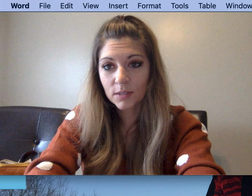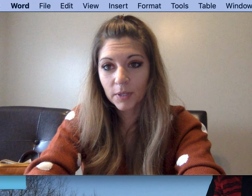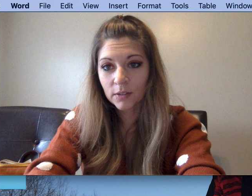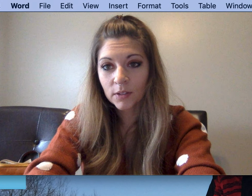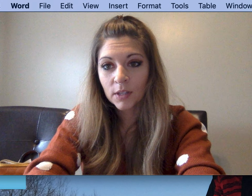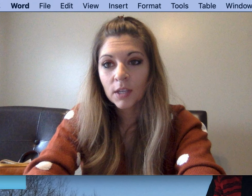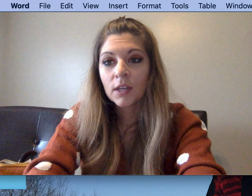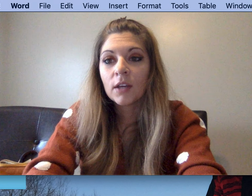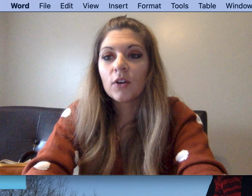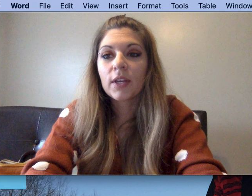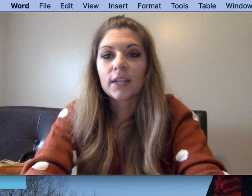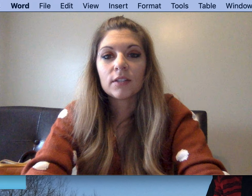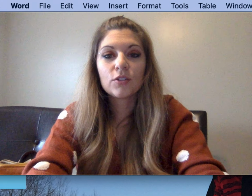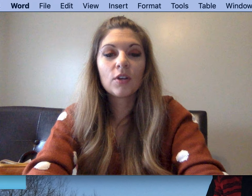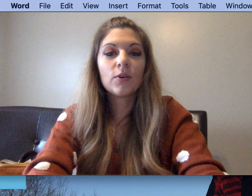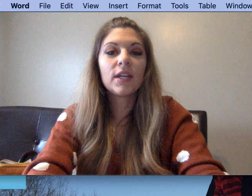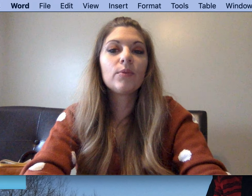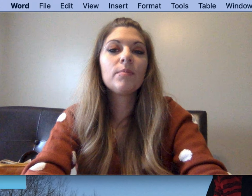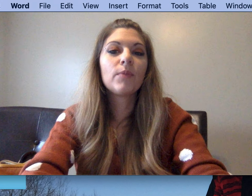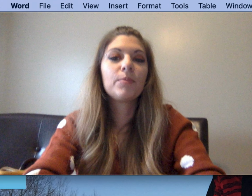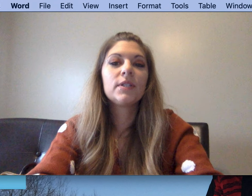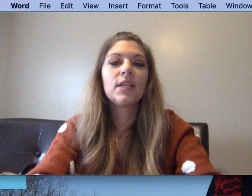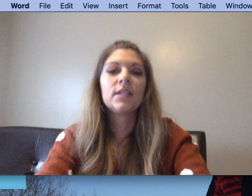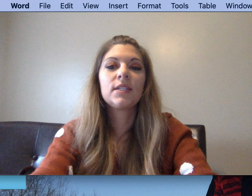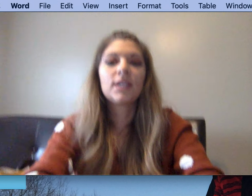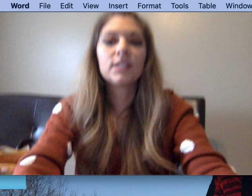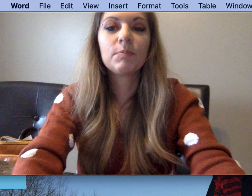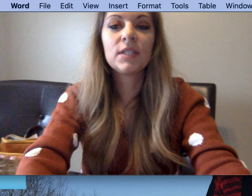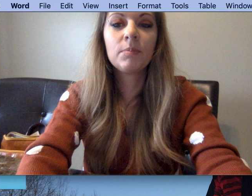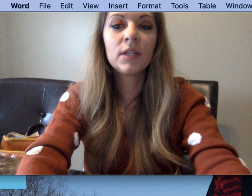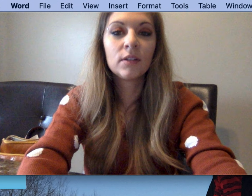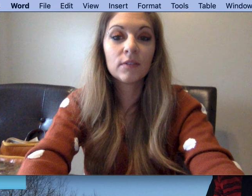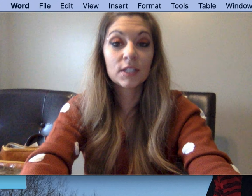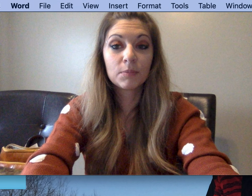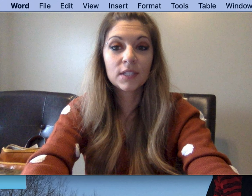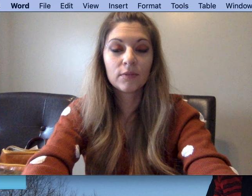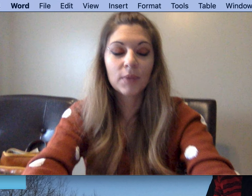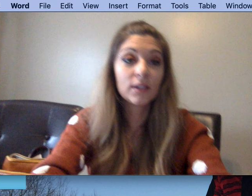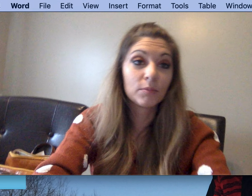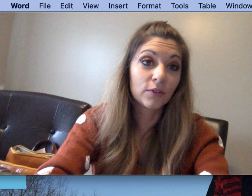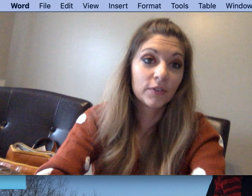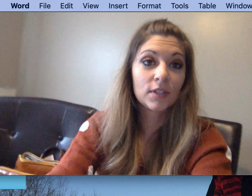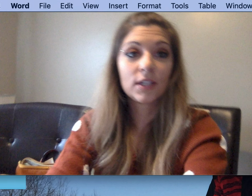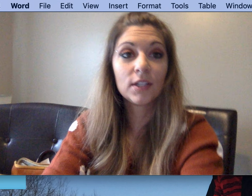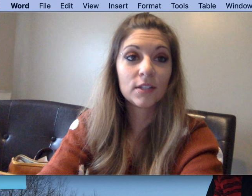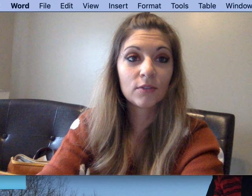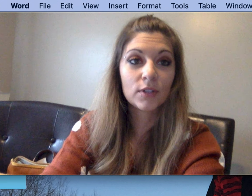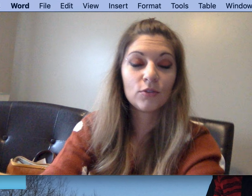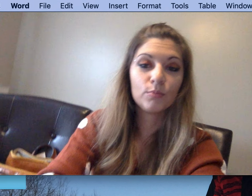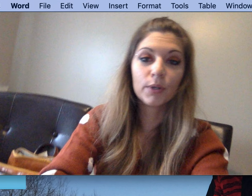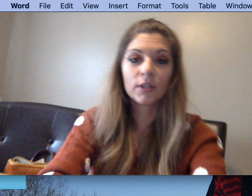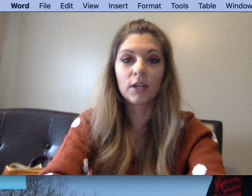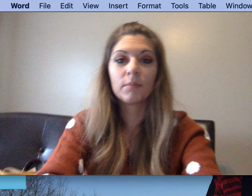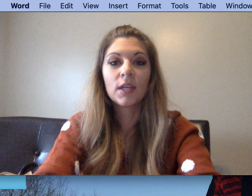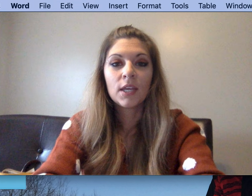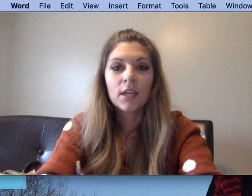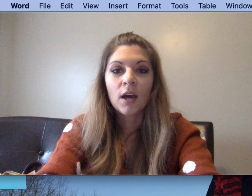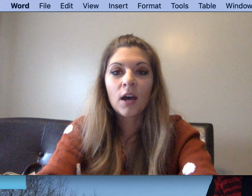can't spell. Okay, so it represents a specific, my computer feels like it is going to